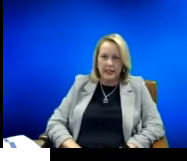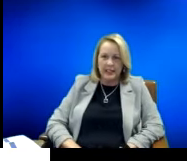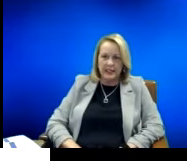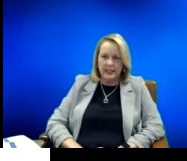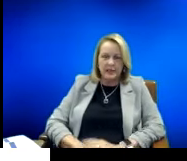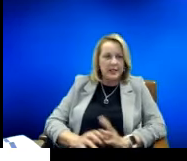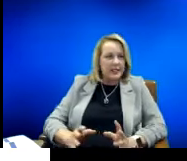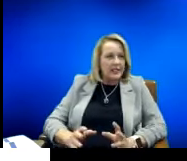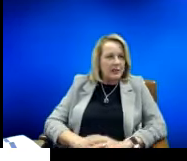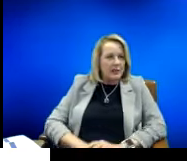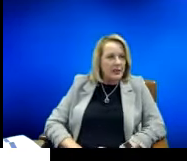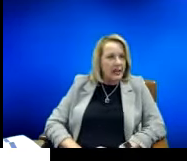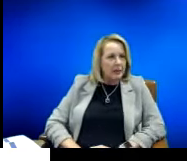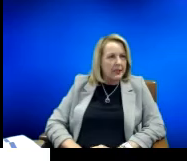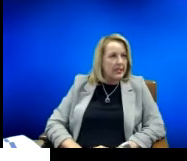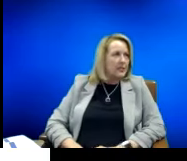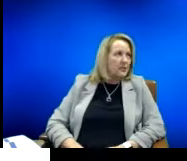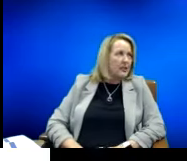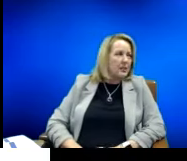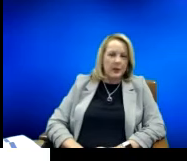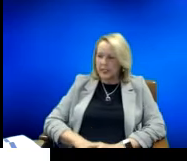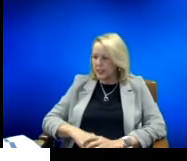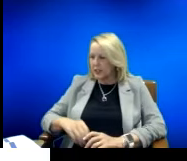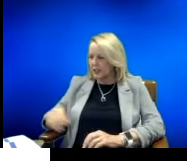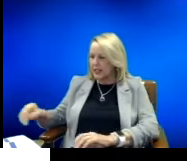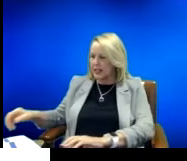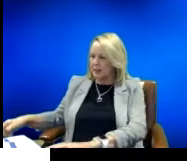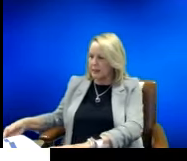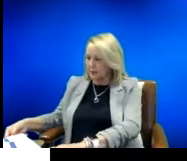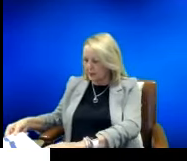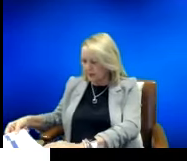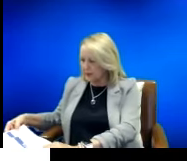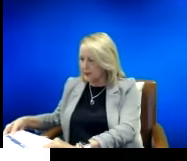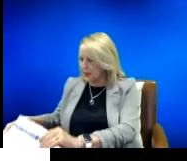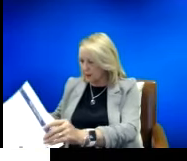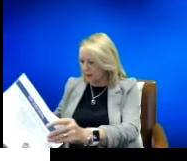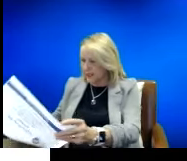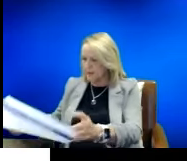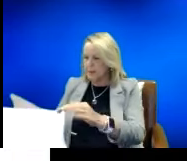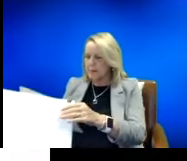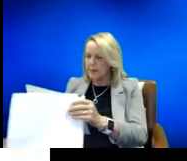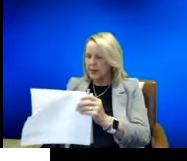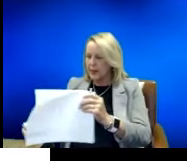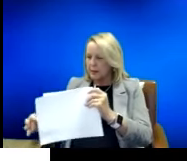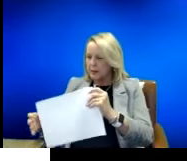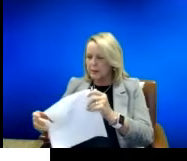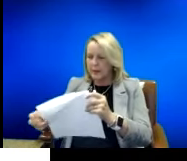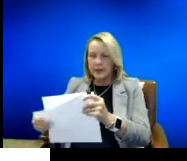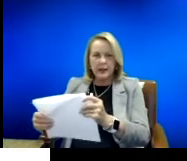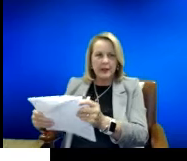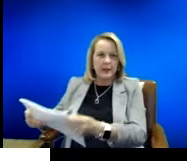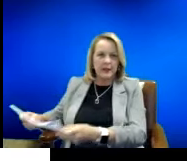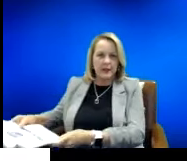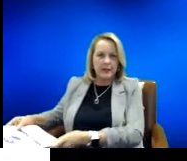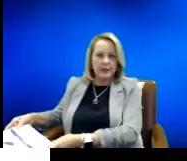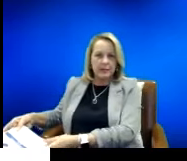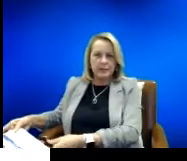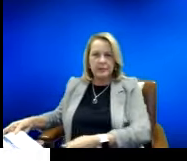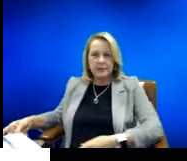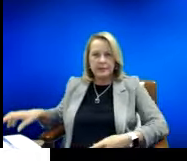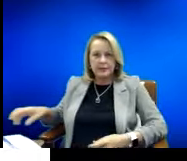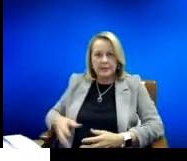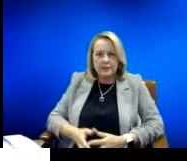about that. So we're happy to answer any questions you got. We have several questions already. Is this email address